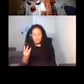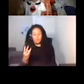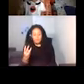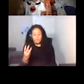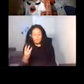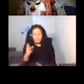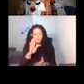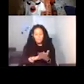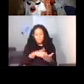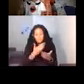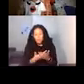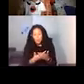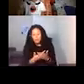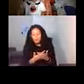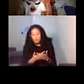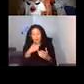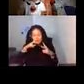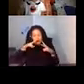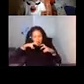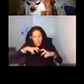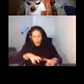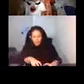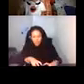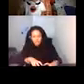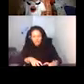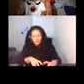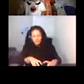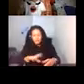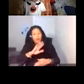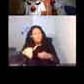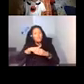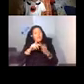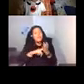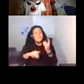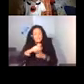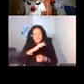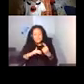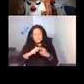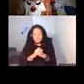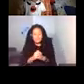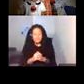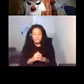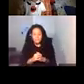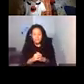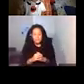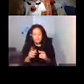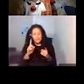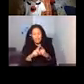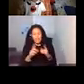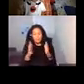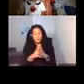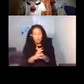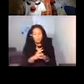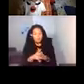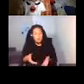1853, Stratford, poet and pioneering archaeologist, fellow of the Linnean Society. Ellen Wilmot,